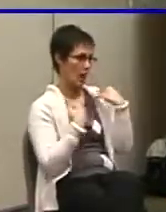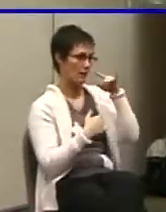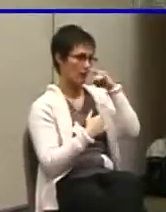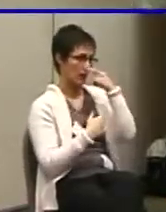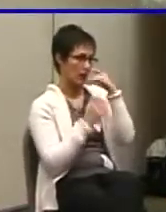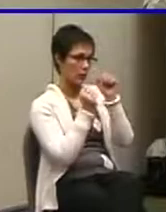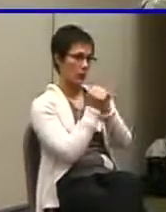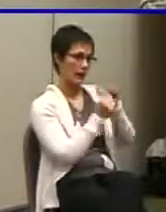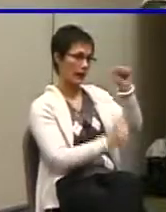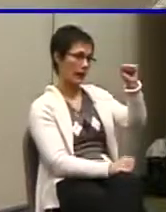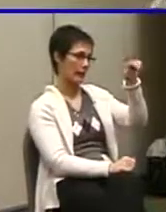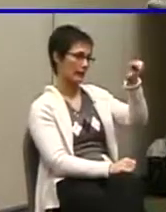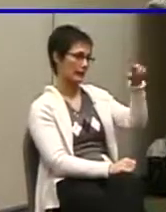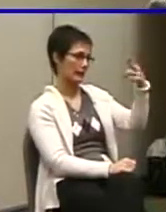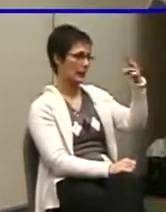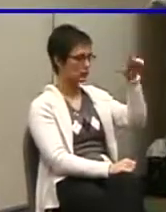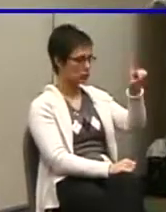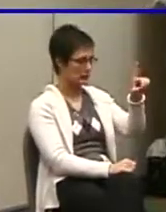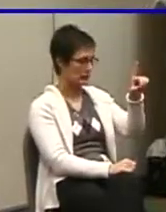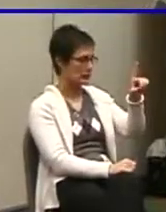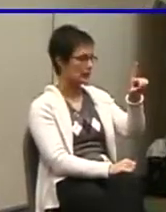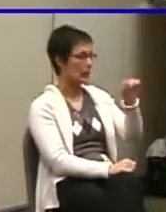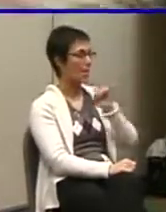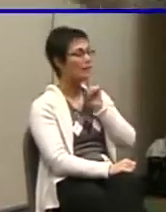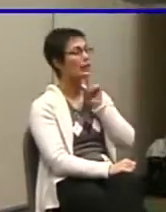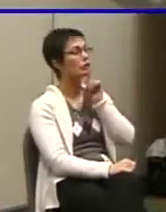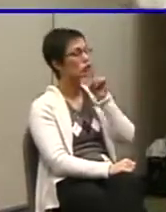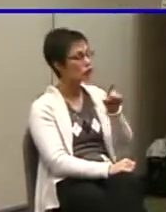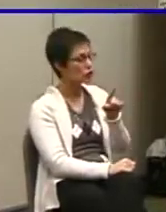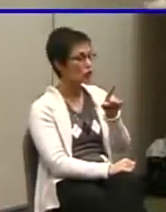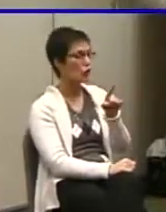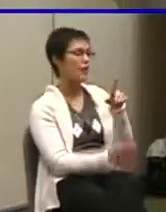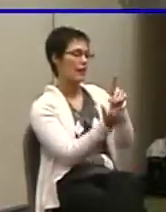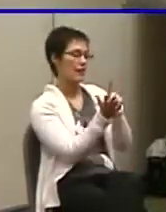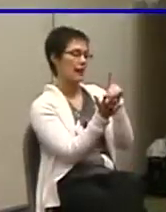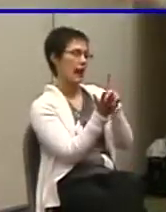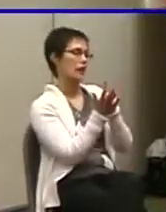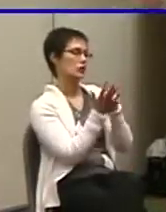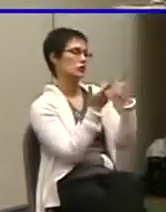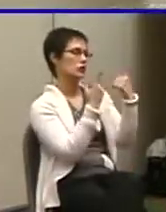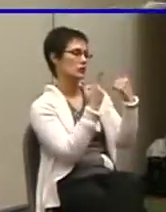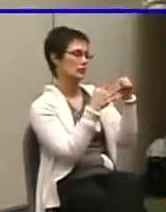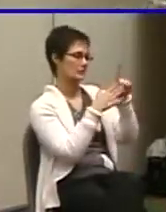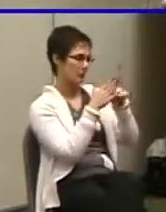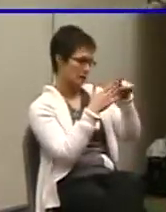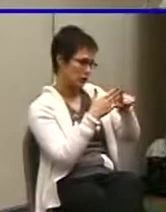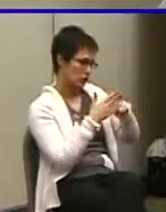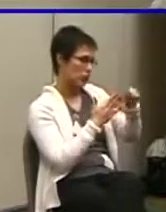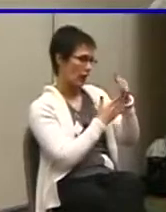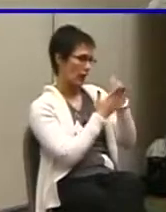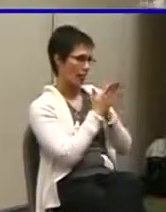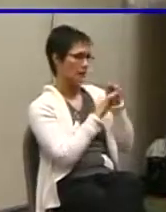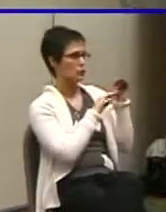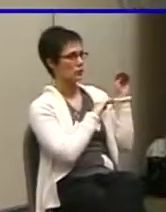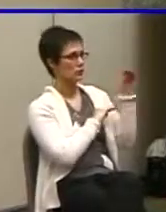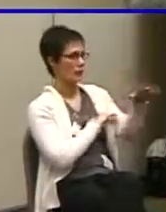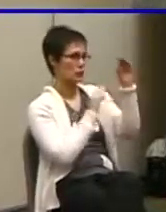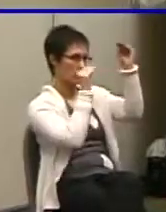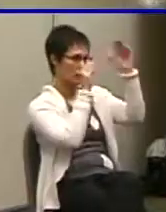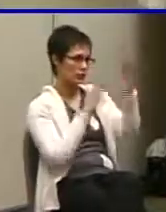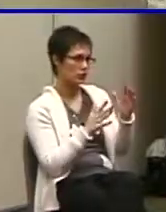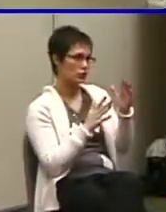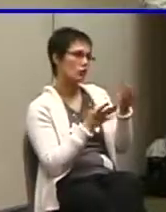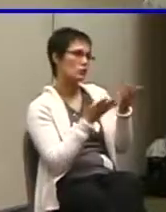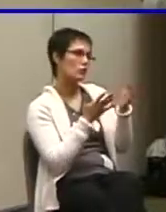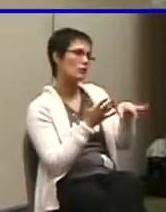medicated, if they're working on the medication, always make sure, see if you can't get that the doctor sends you some kind of a checklist, as the teachers, to say, how